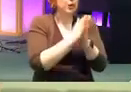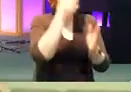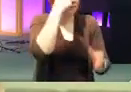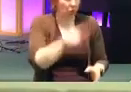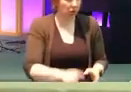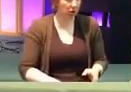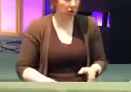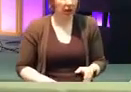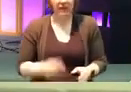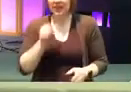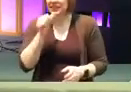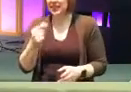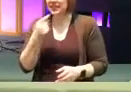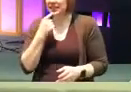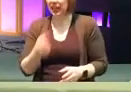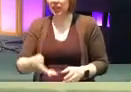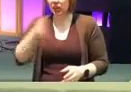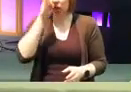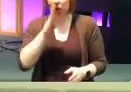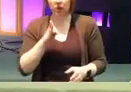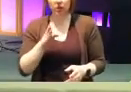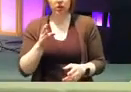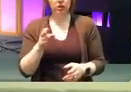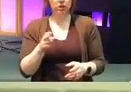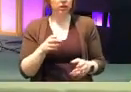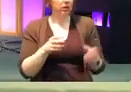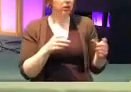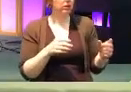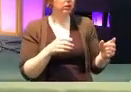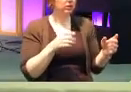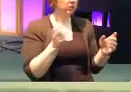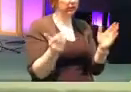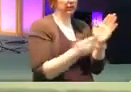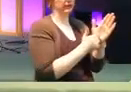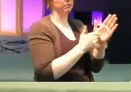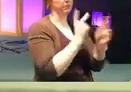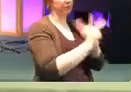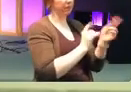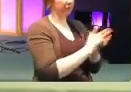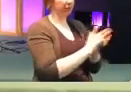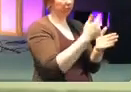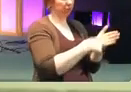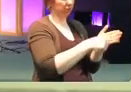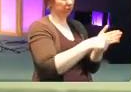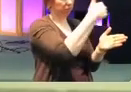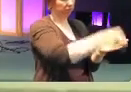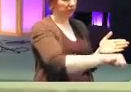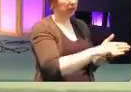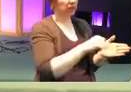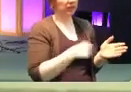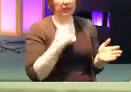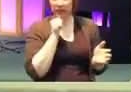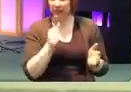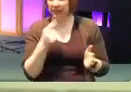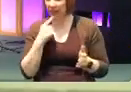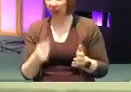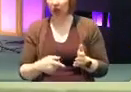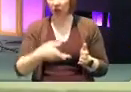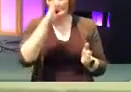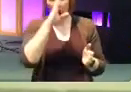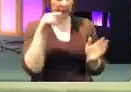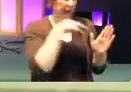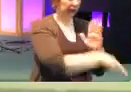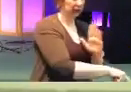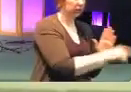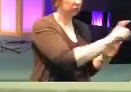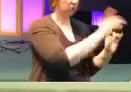pray, God, get those people that persecuted us. They did not say, God, kill those evil, wicked